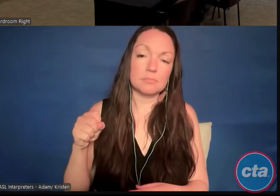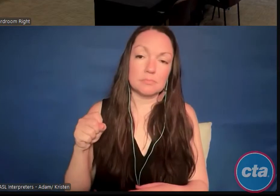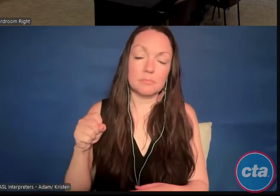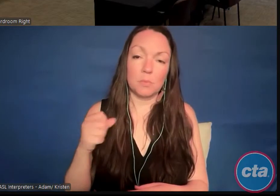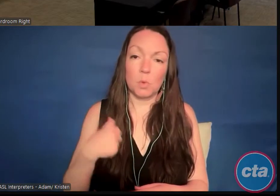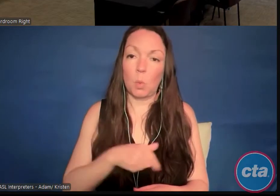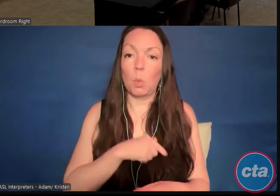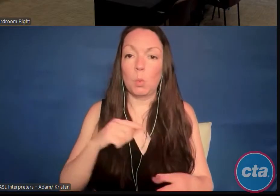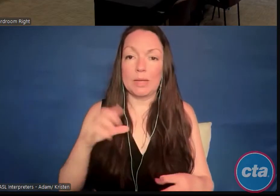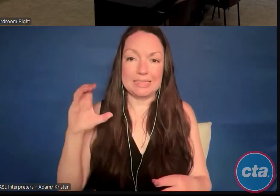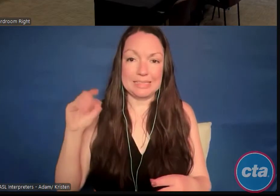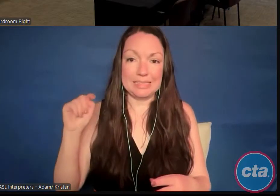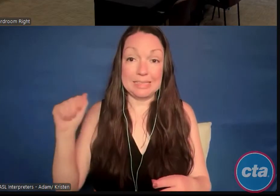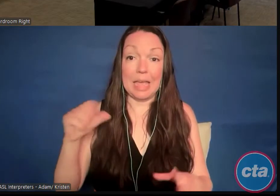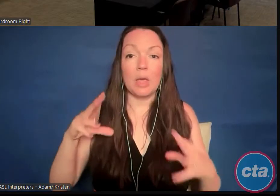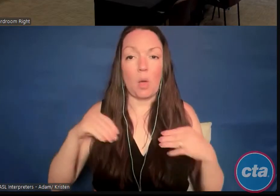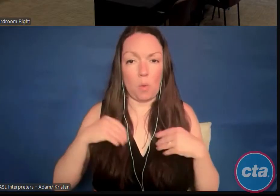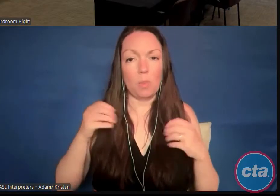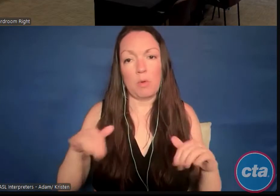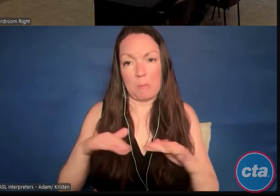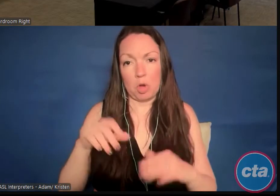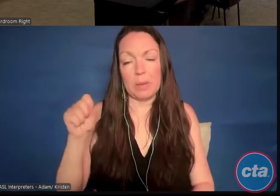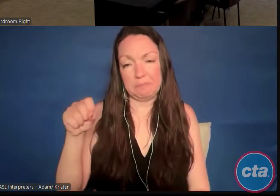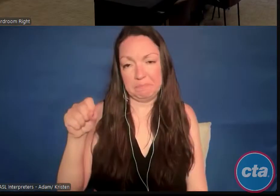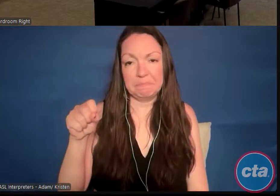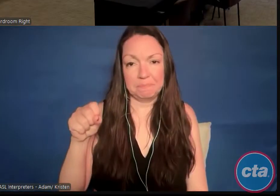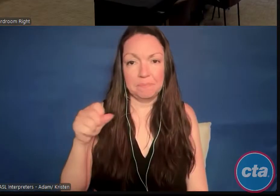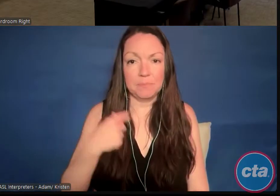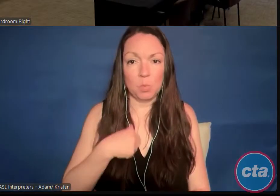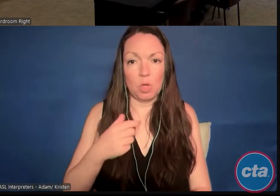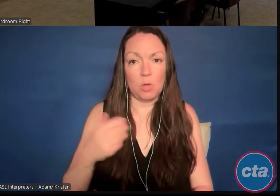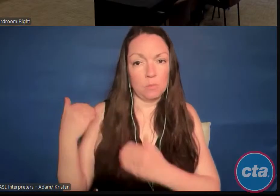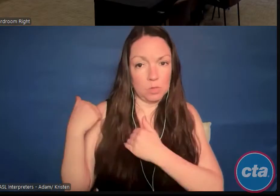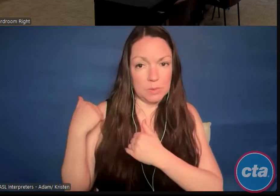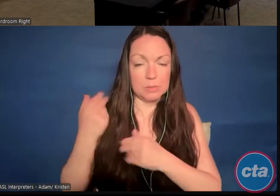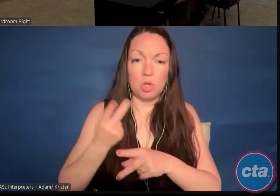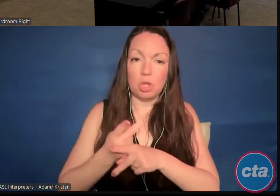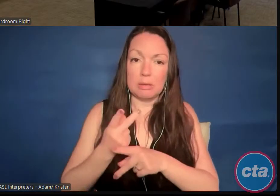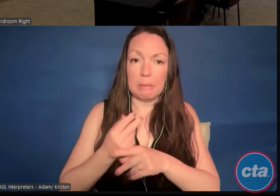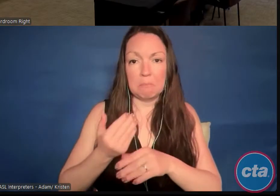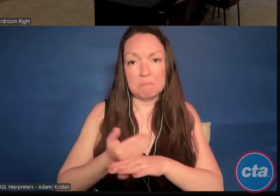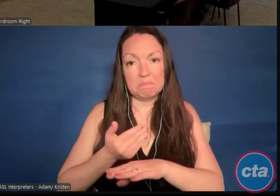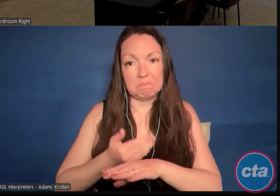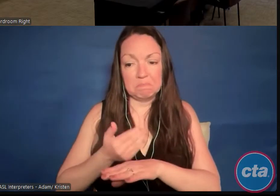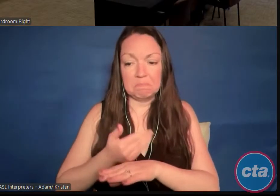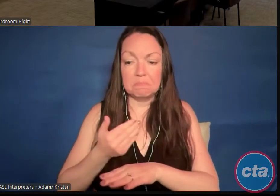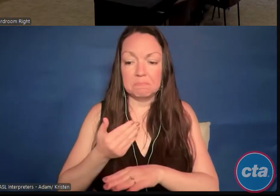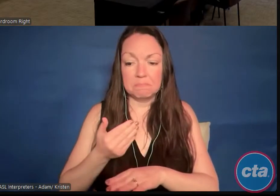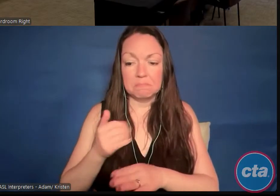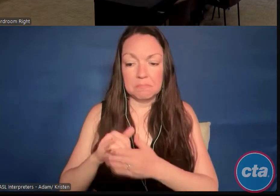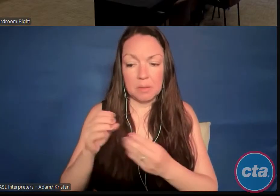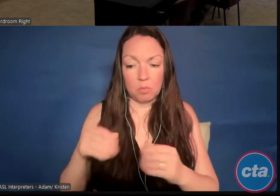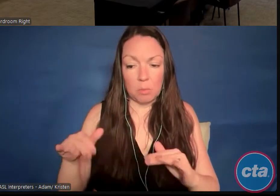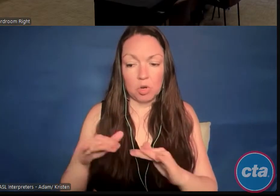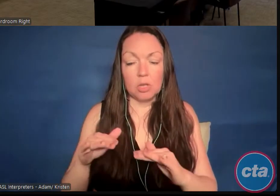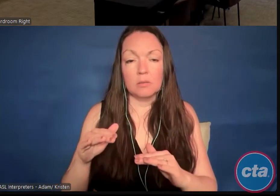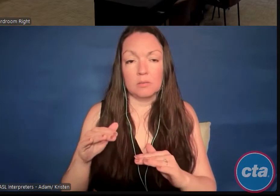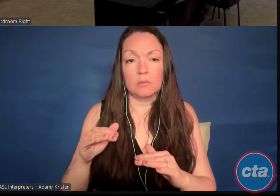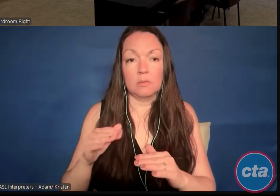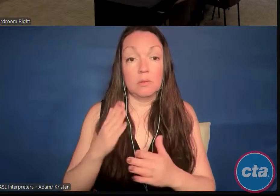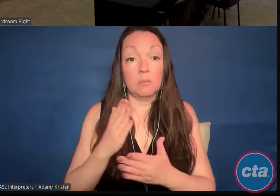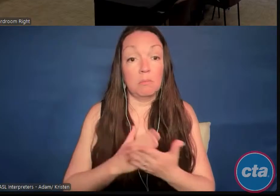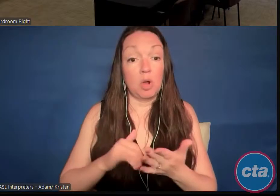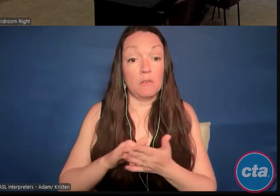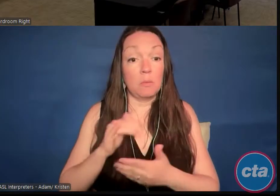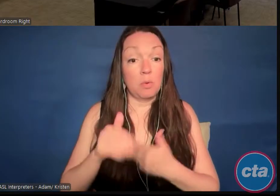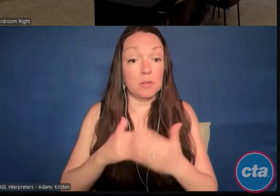own the property and we are responsible for the upkeep and maintenance of the property. And part of the goal in this process is to work with our community